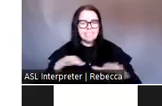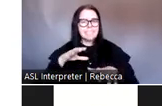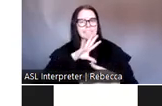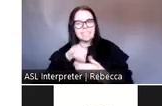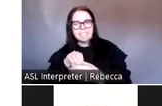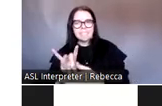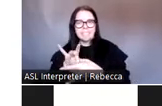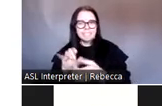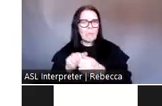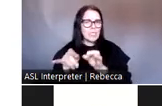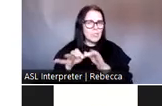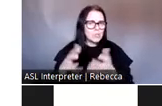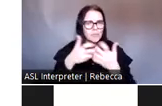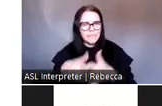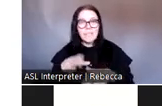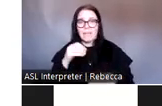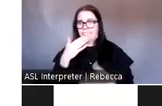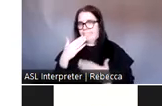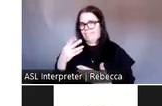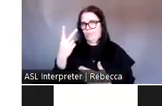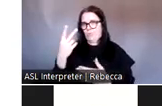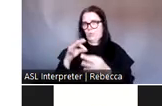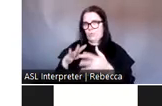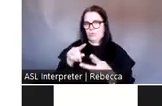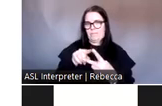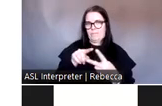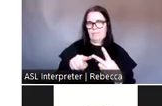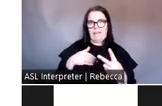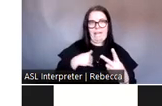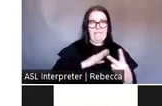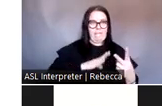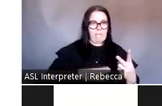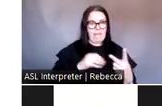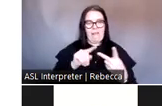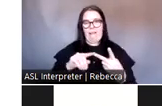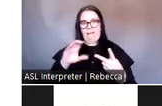to welcome our two ASL interpreters today, Rebecca and Carolyn.